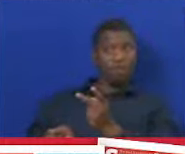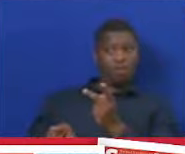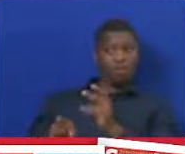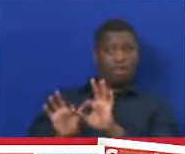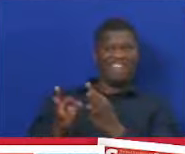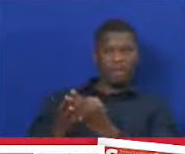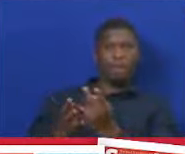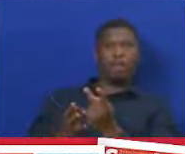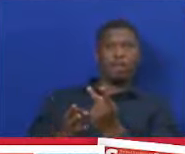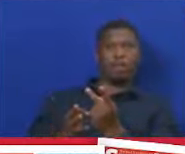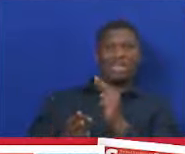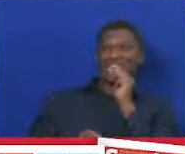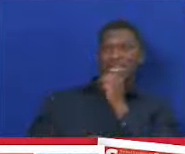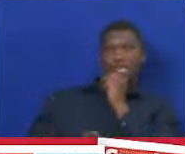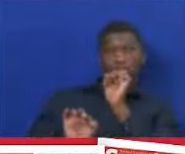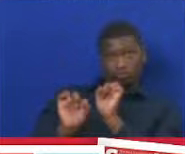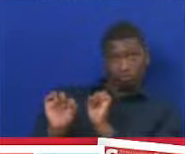as per